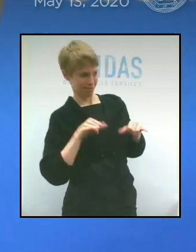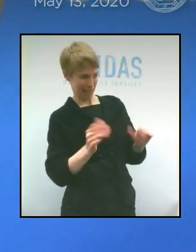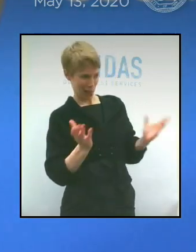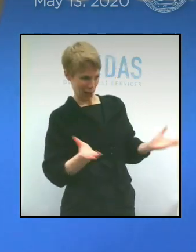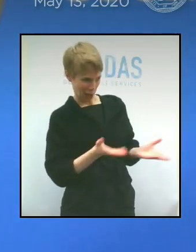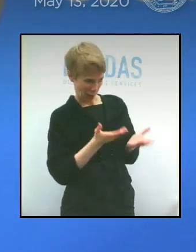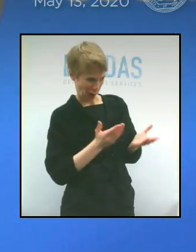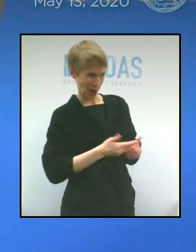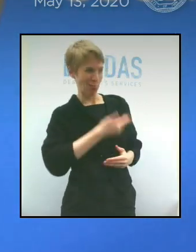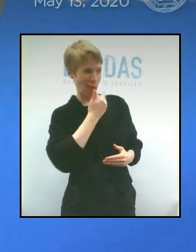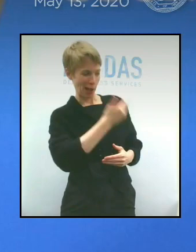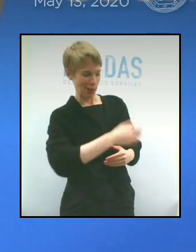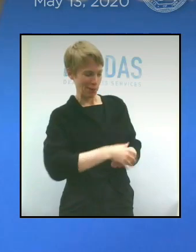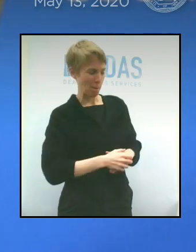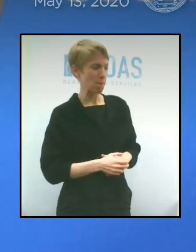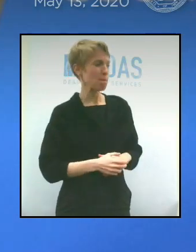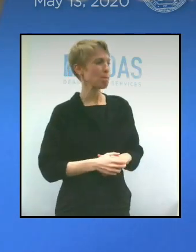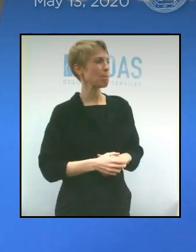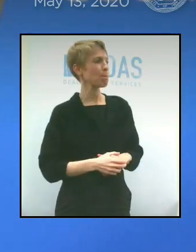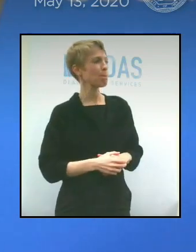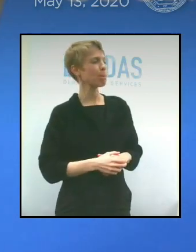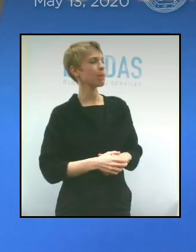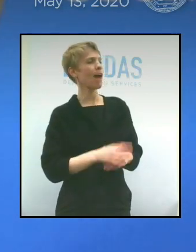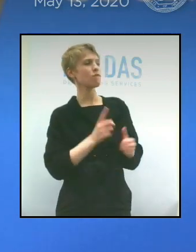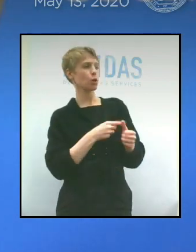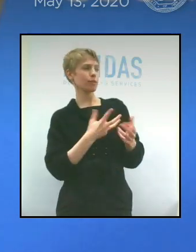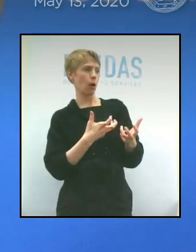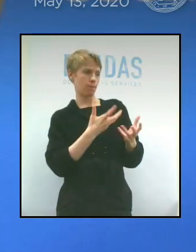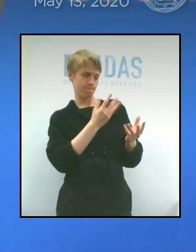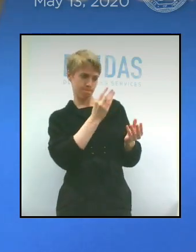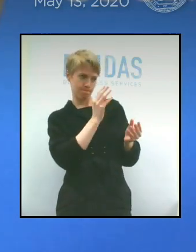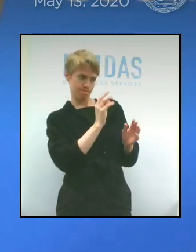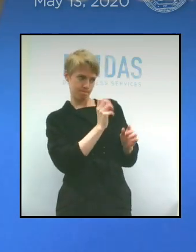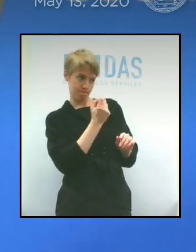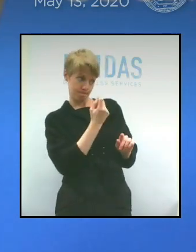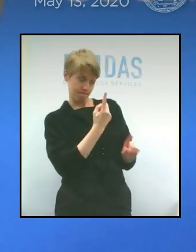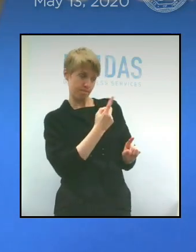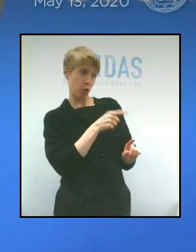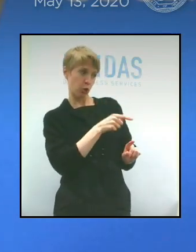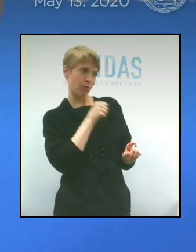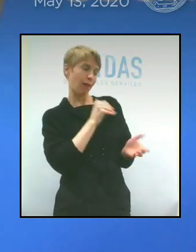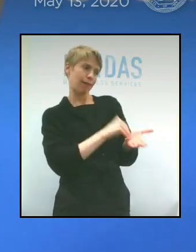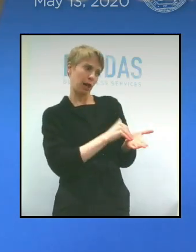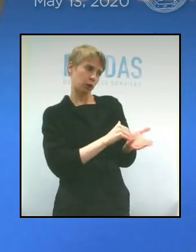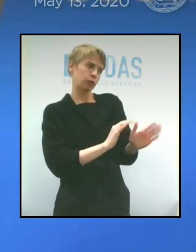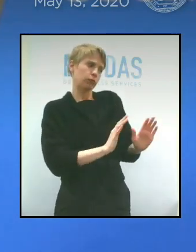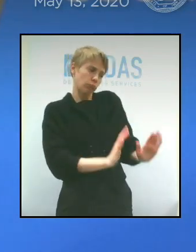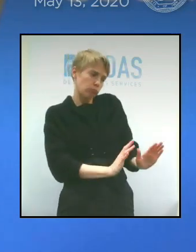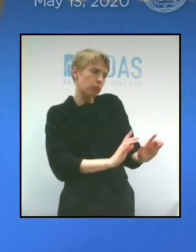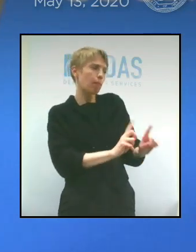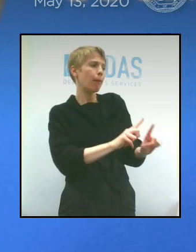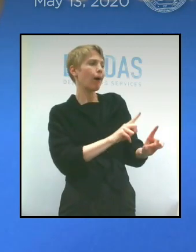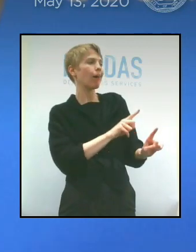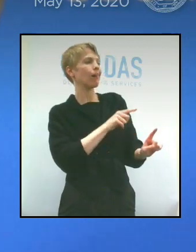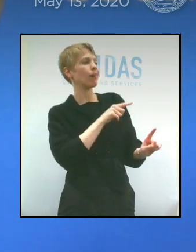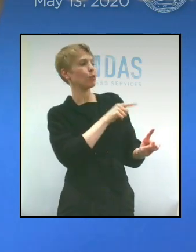Mr. Executive. Thank you. I'm going to preface this by saying that I know you're not a doctor, but you do have a health director who you huddle with regularly.